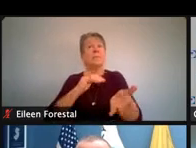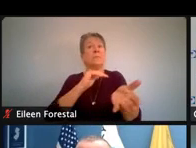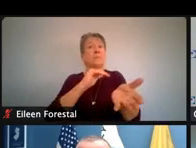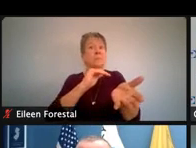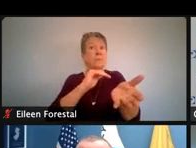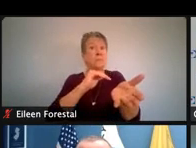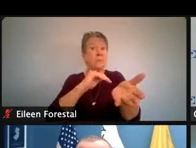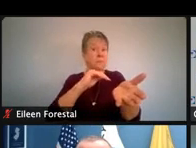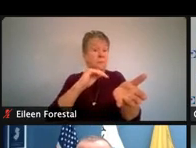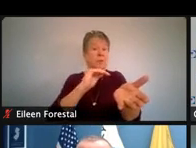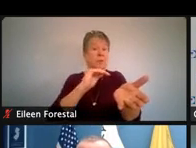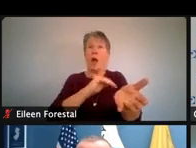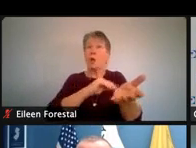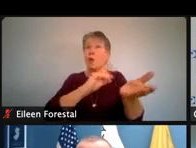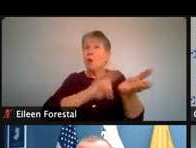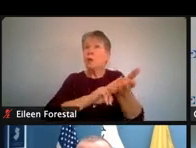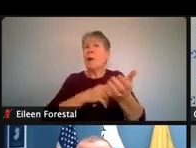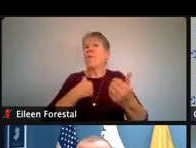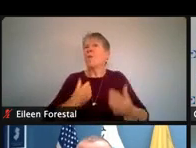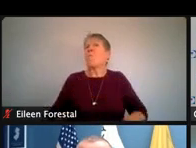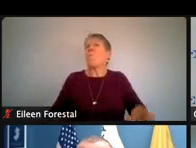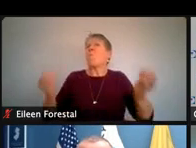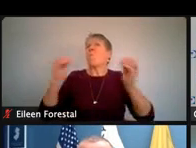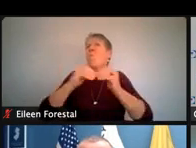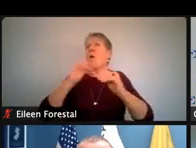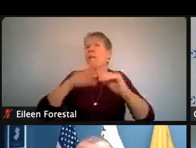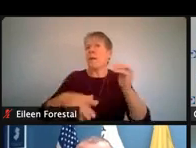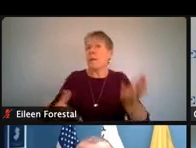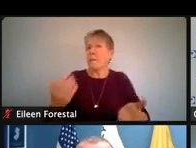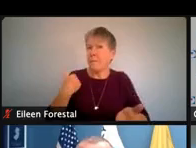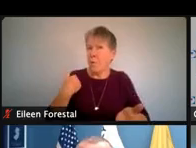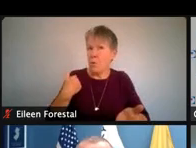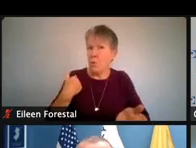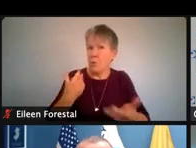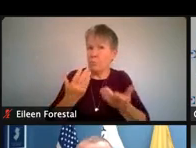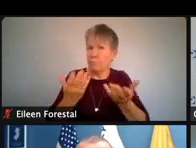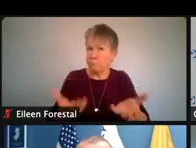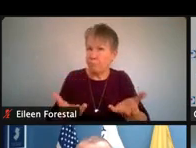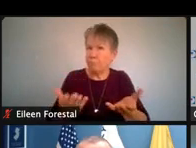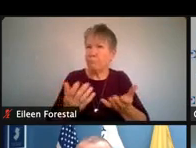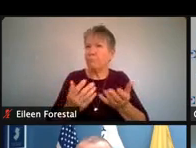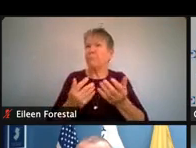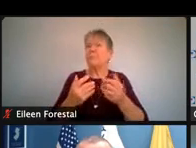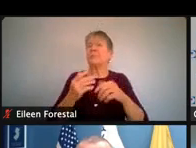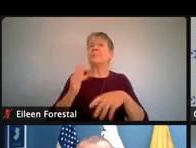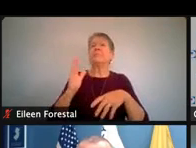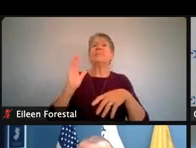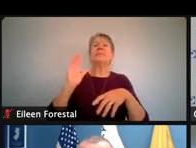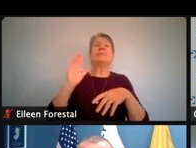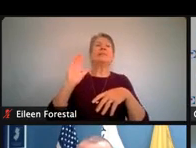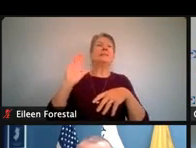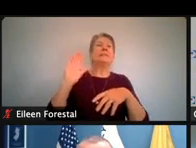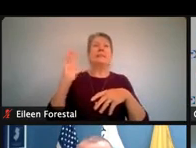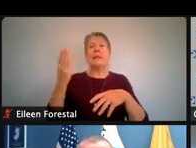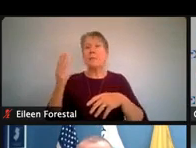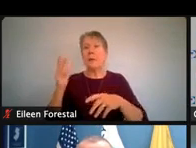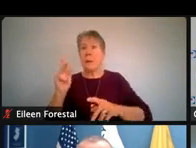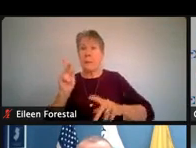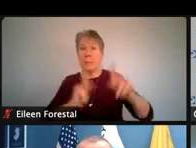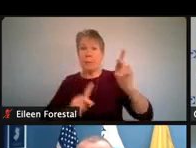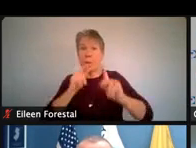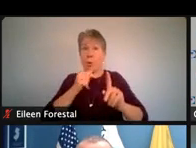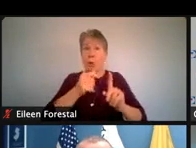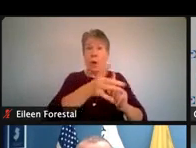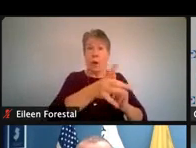8 months ago. It does feel like the demographic has become somewhat younger. All of those, again,